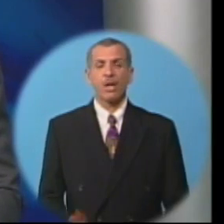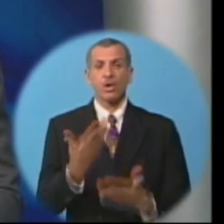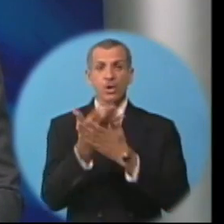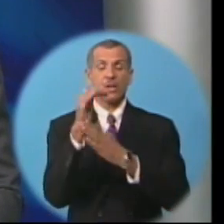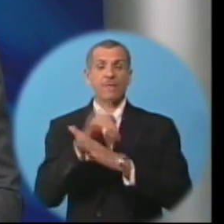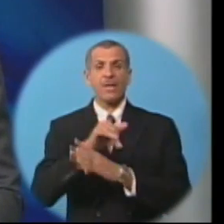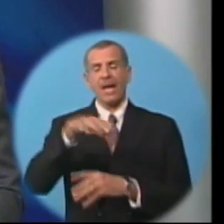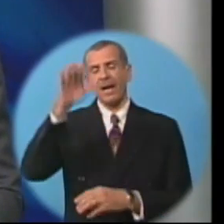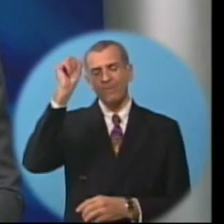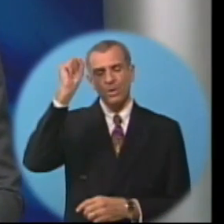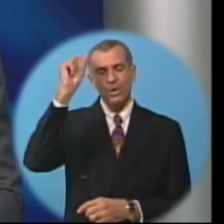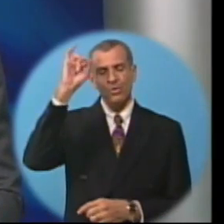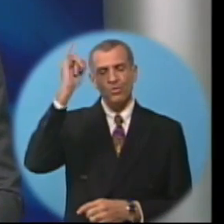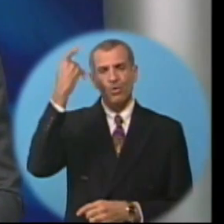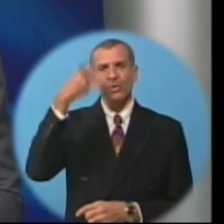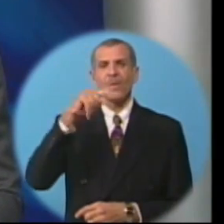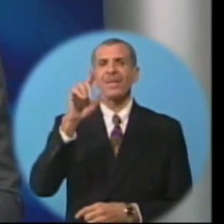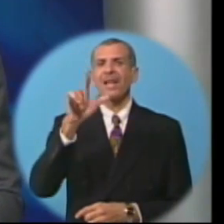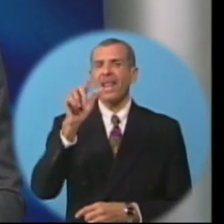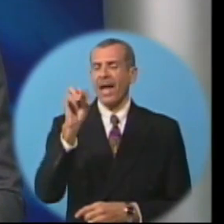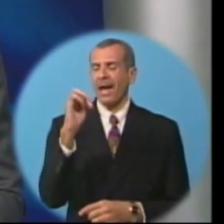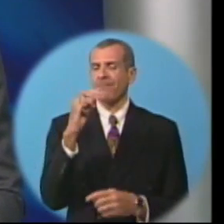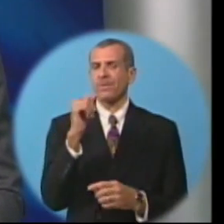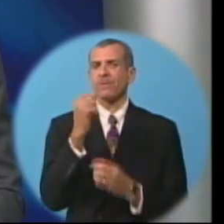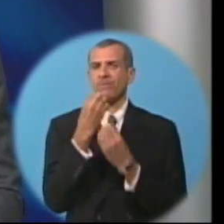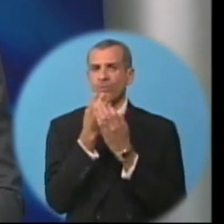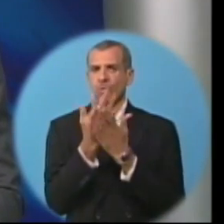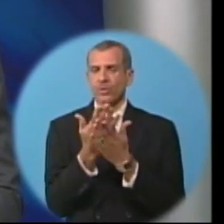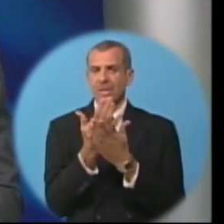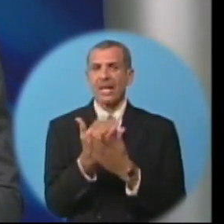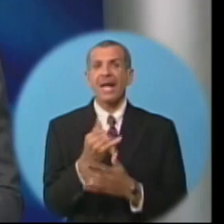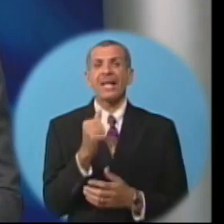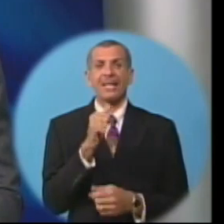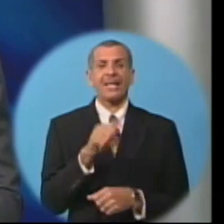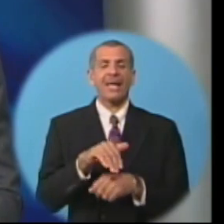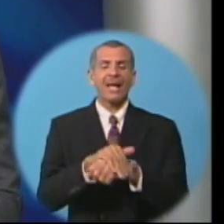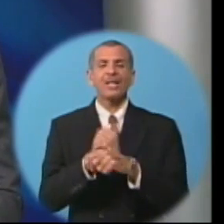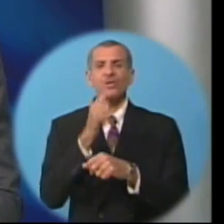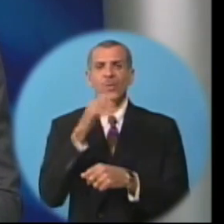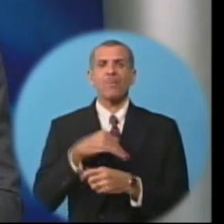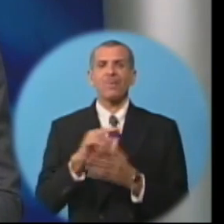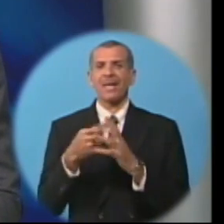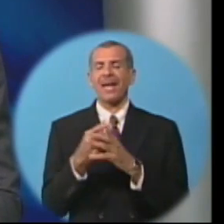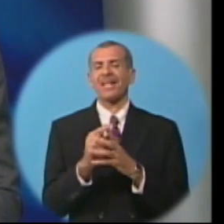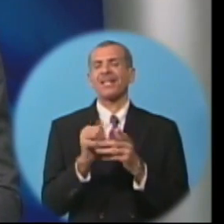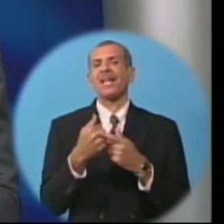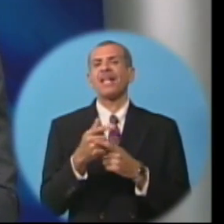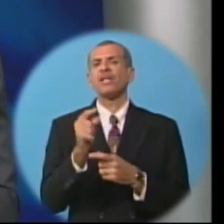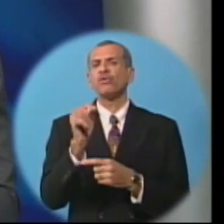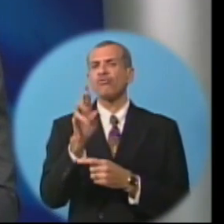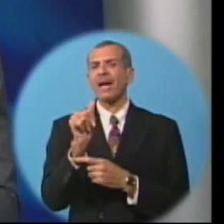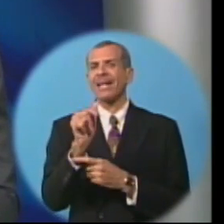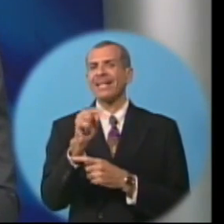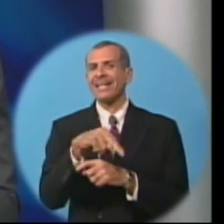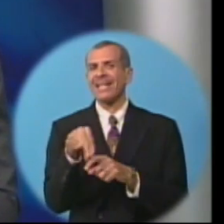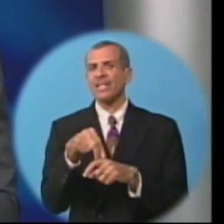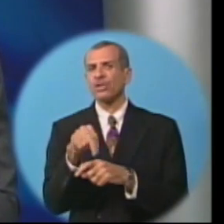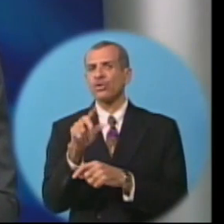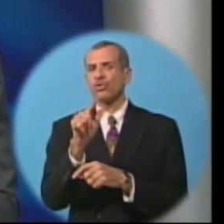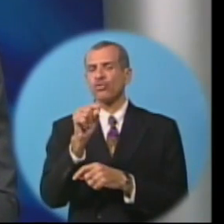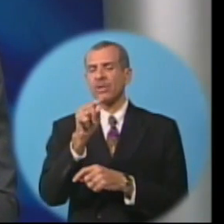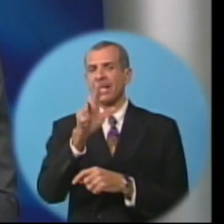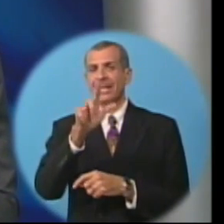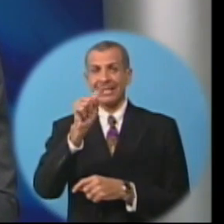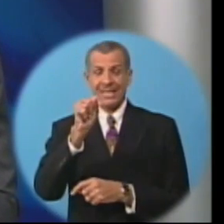Hi, good evening. I'm Shane Jones with the Lime Sports World. England's women opened their campaign in the ongoing Tri-Nation T20 series with